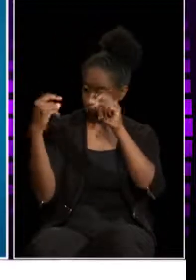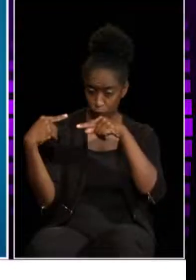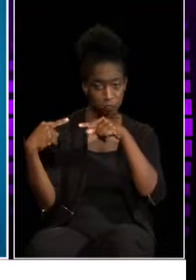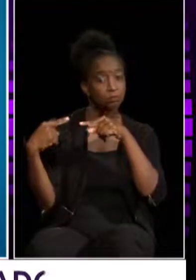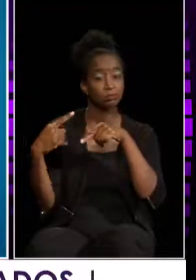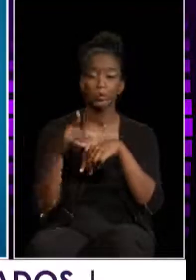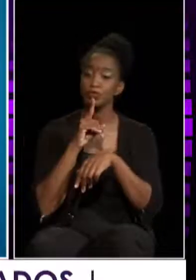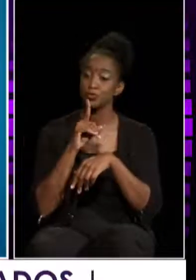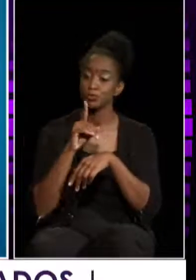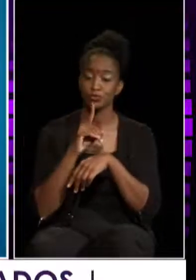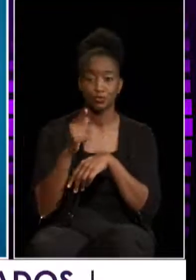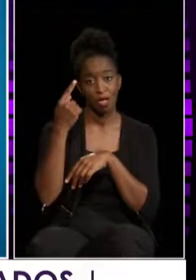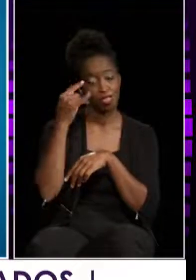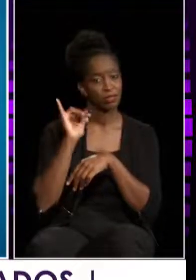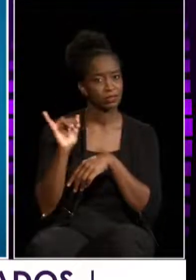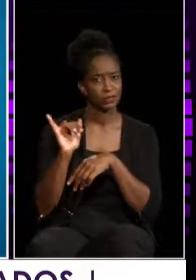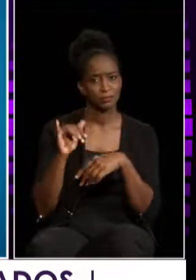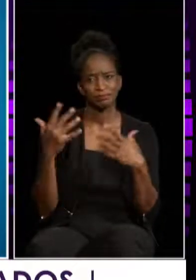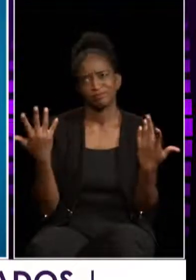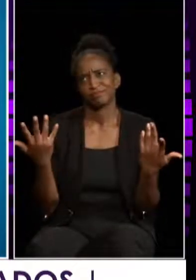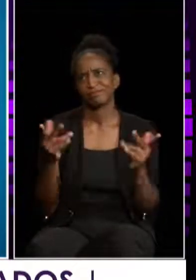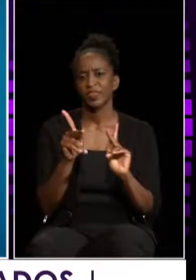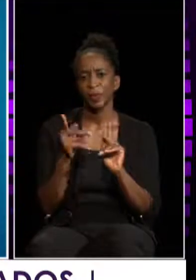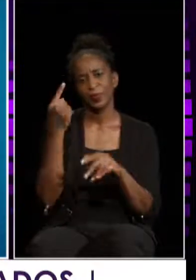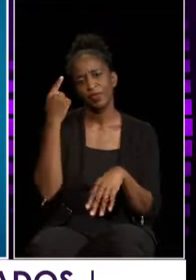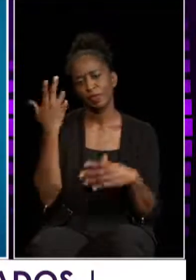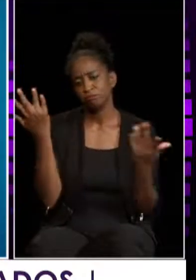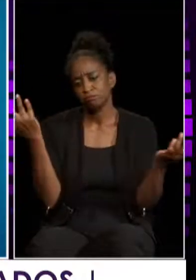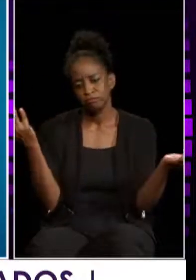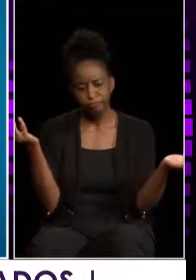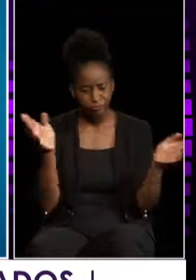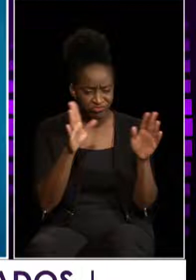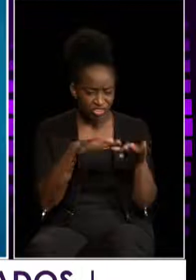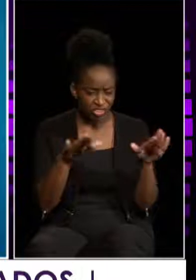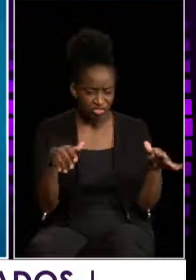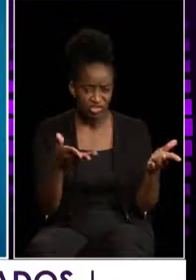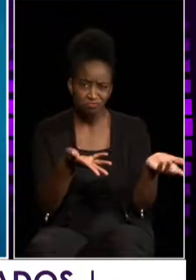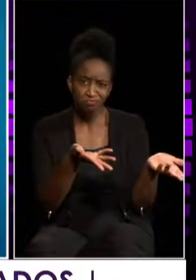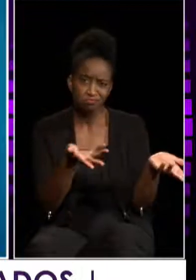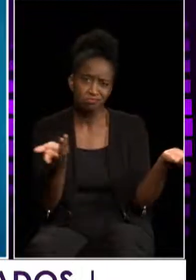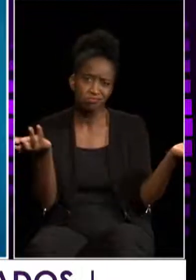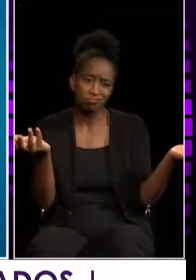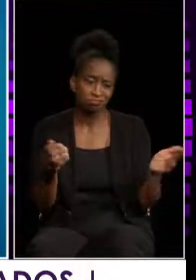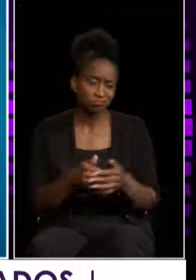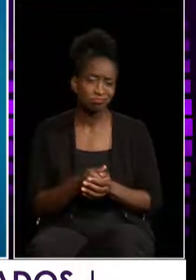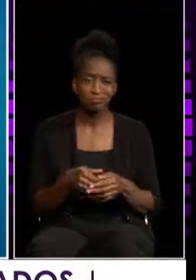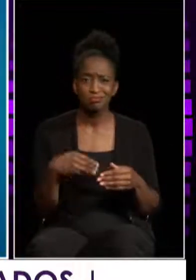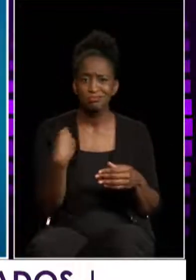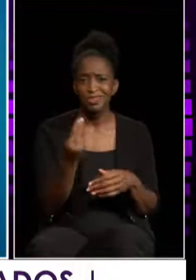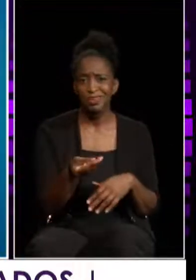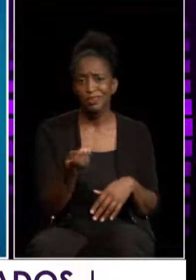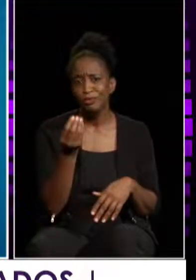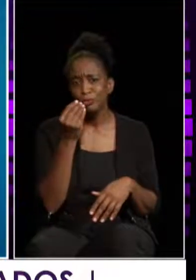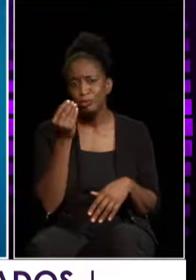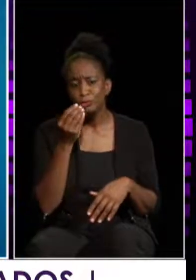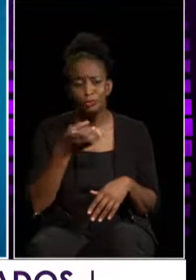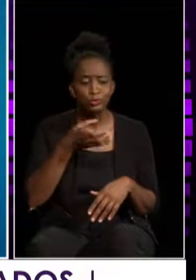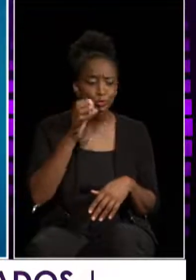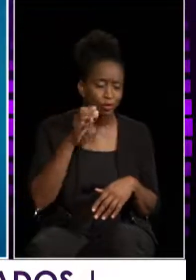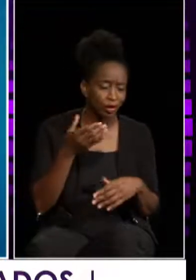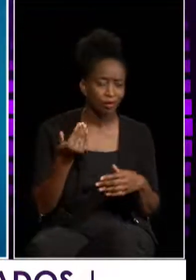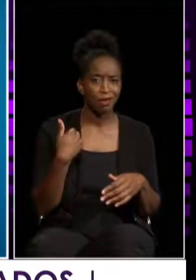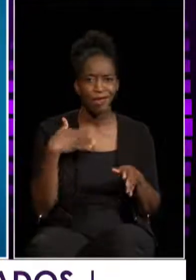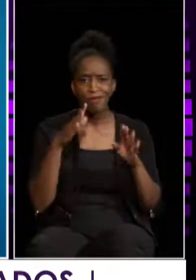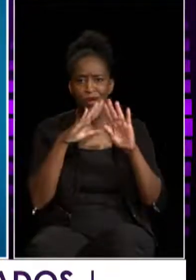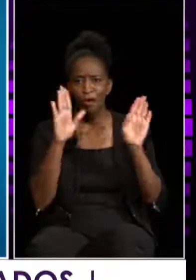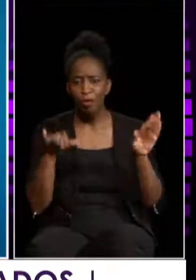you provide them with basic amenities and give them a tablet for them to watch stuff on, that they should be fine. And that's what we're trying to